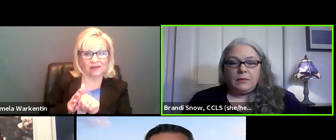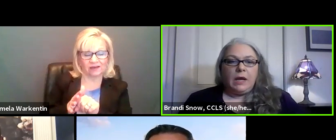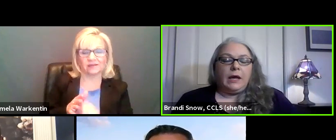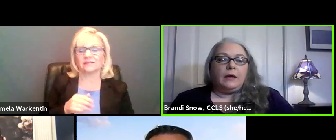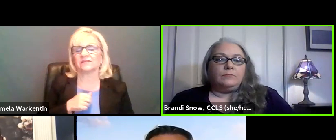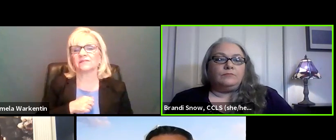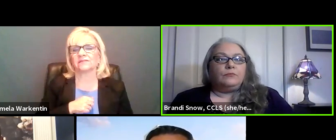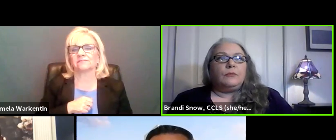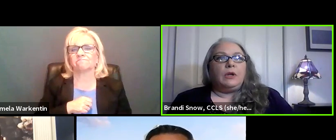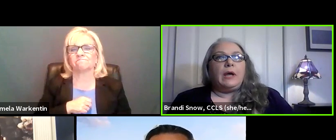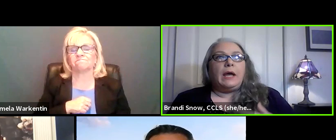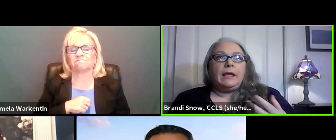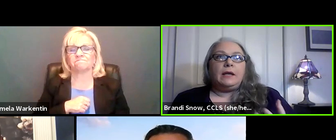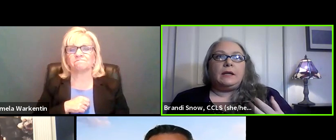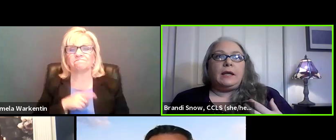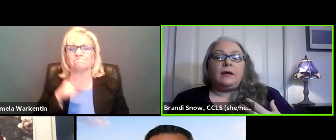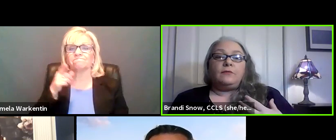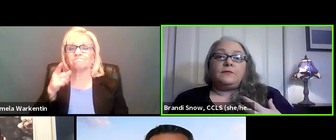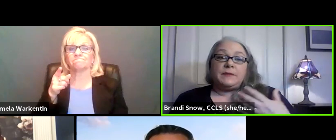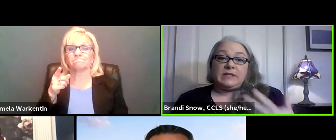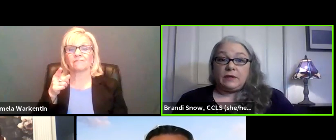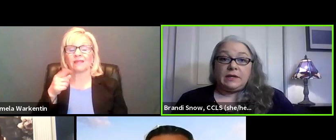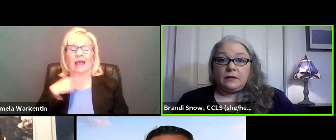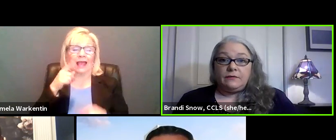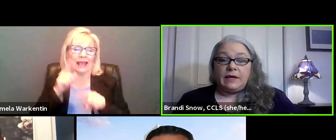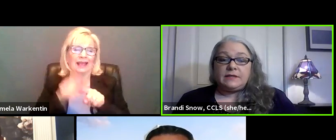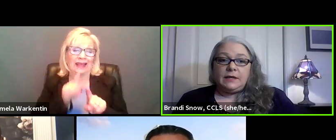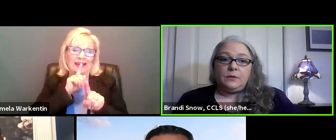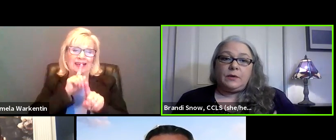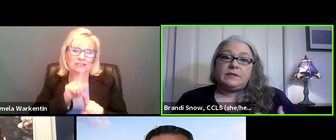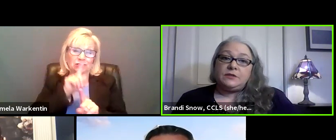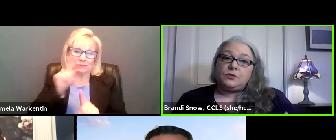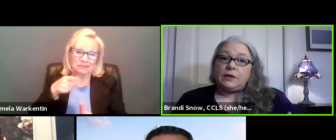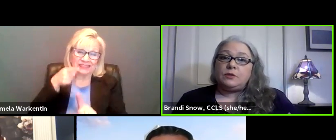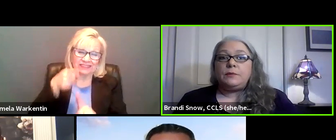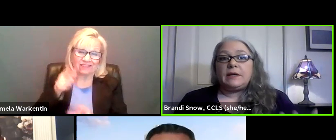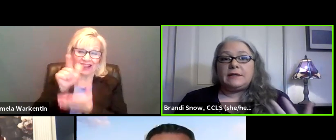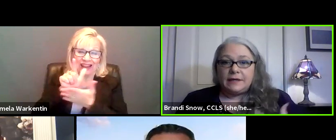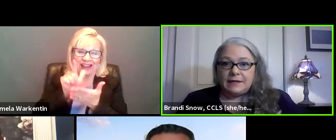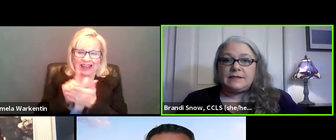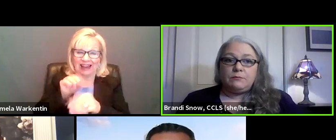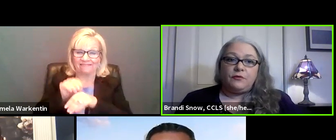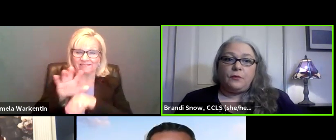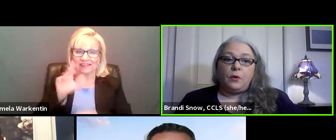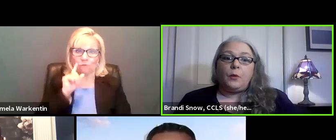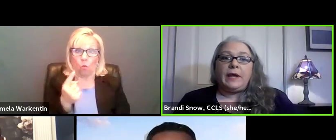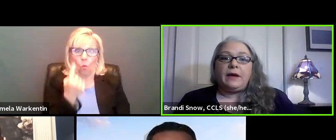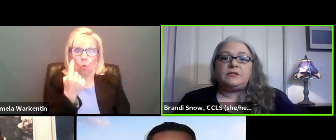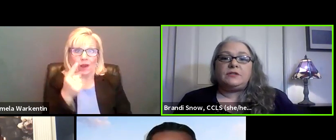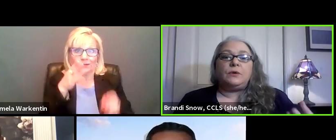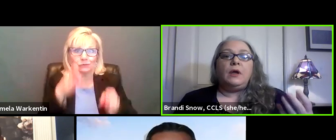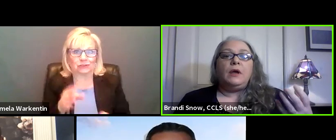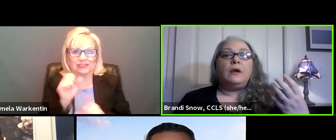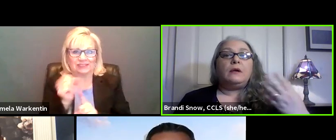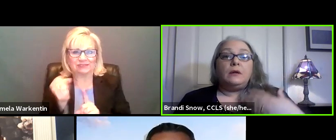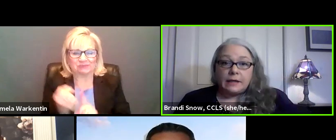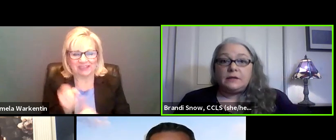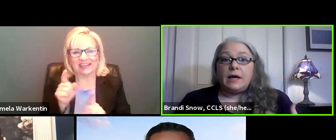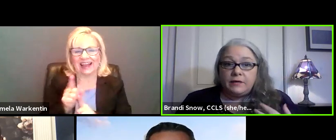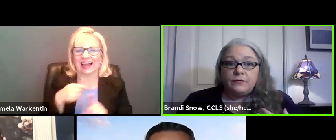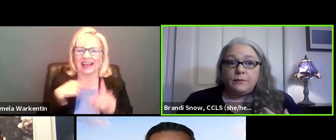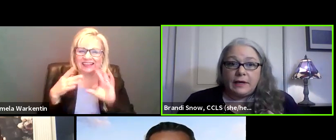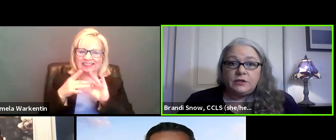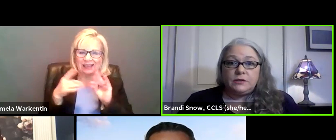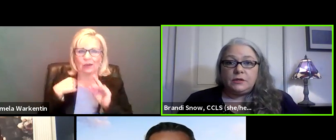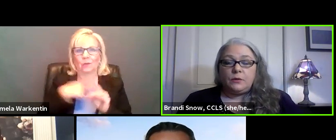necessarily. I can't give specific legal advice to anyone's situation because, like I said before, we have to collect